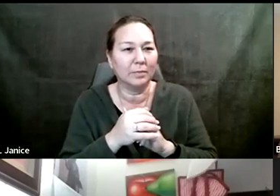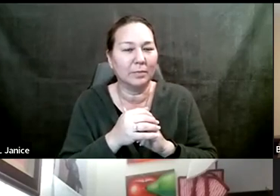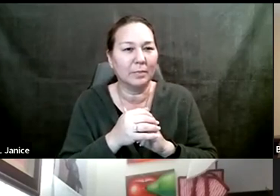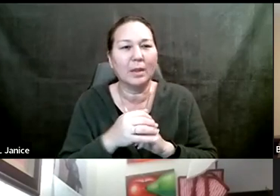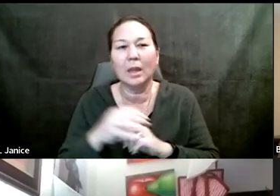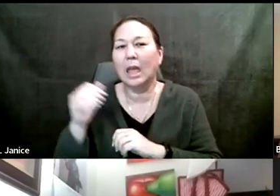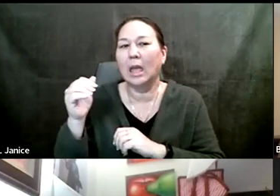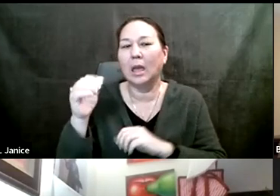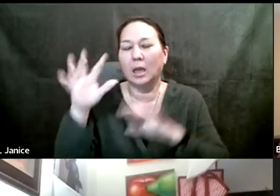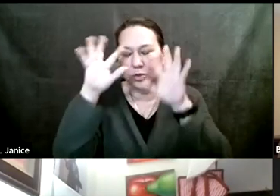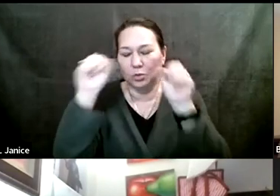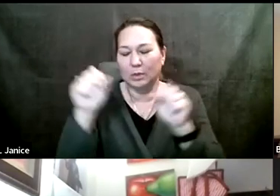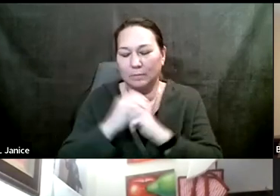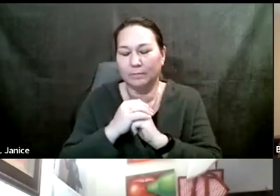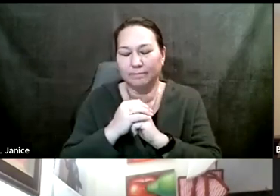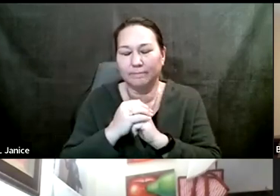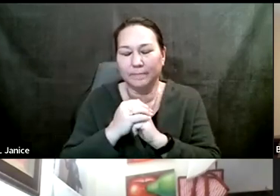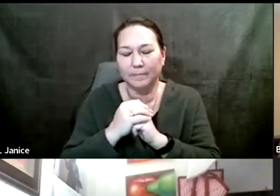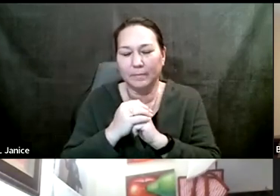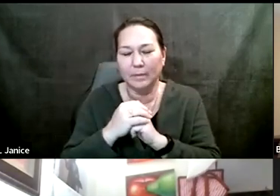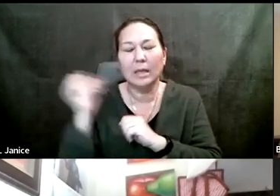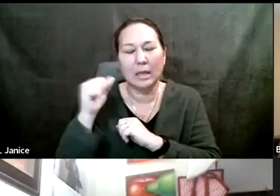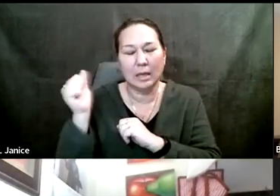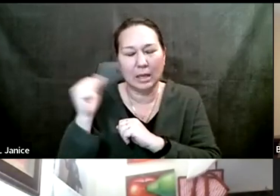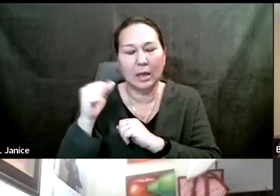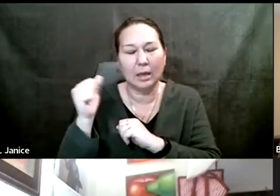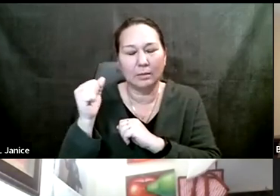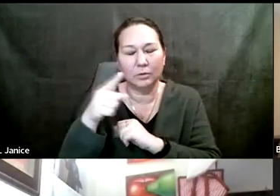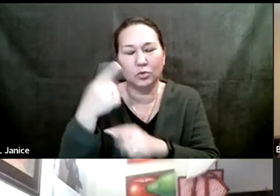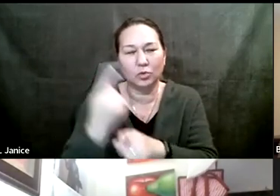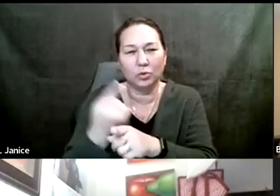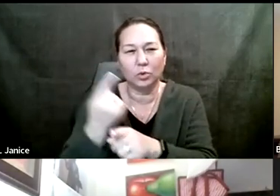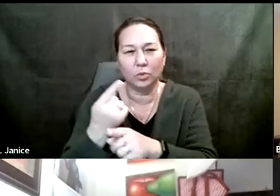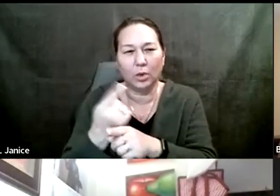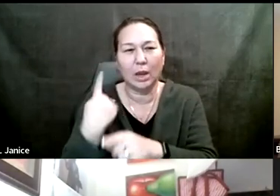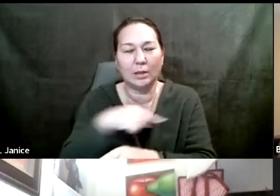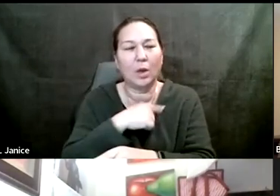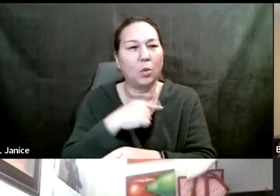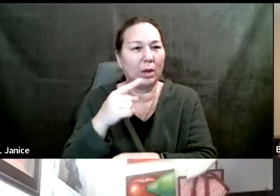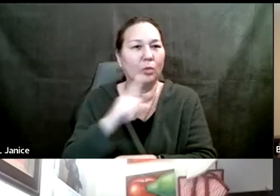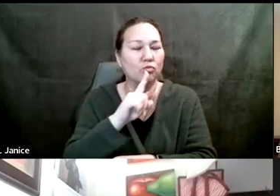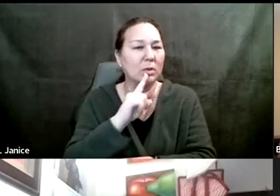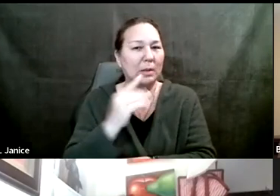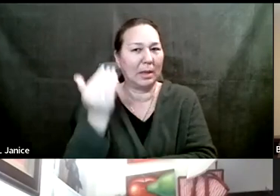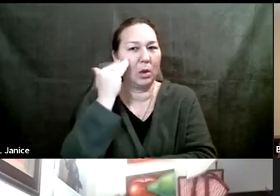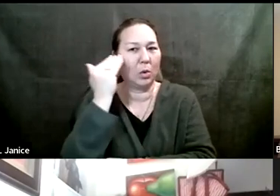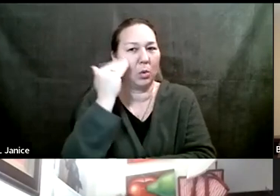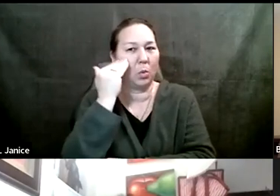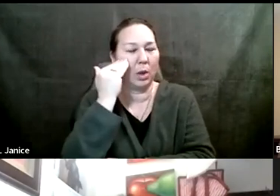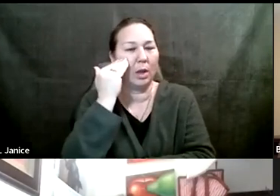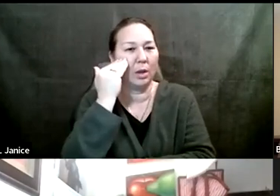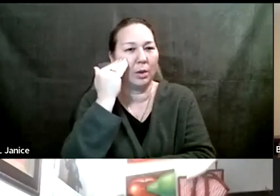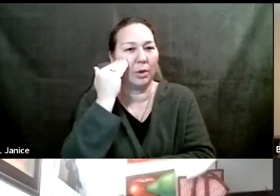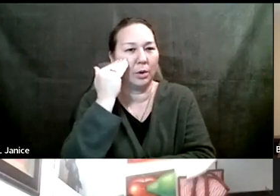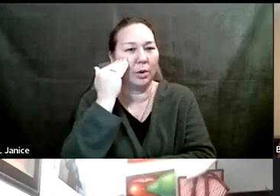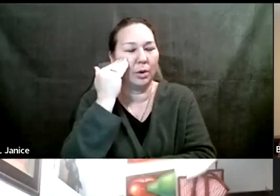yeah no I think you're right I think us being very aware you know in our schools at the high school level in